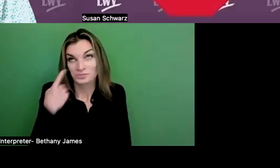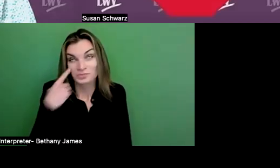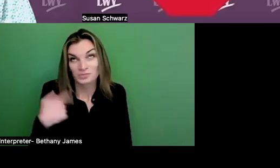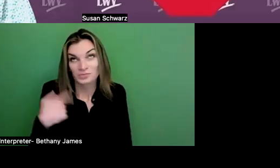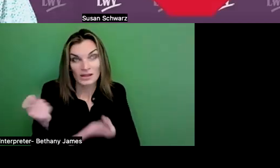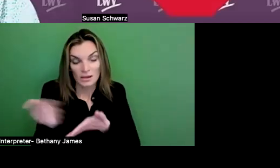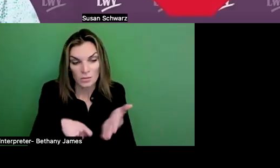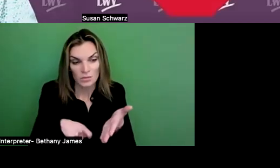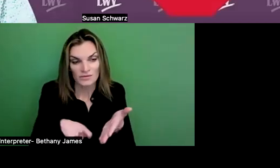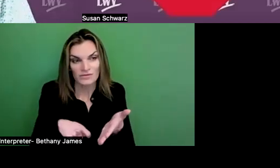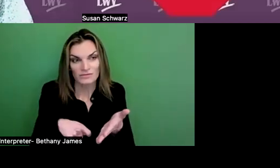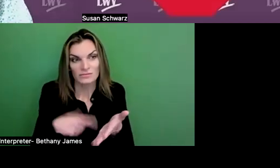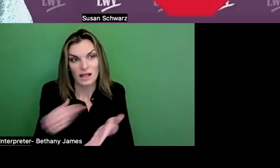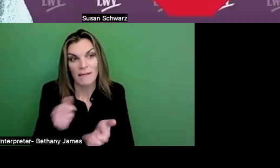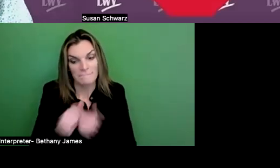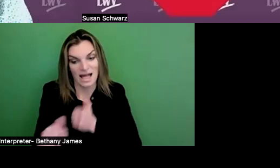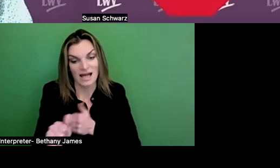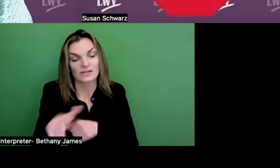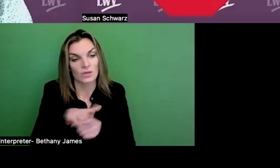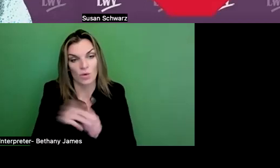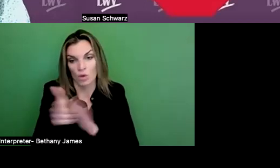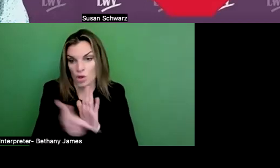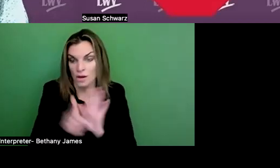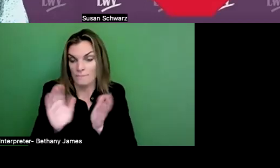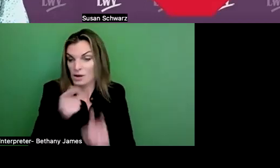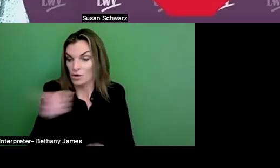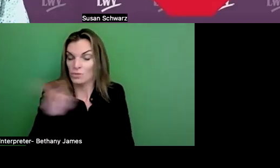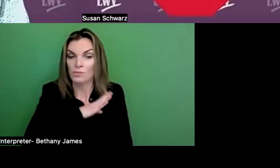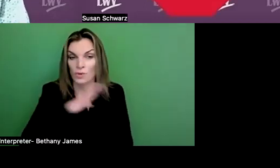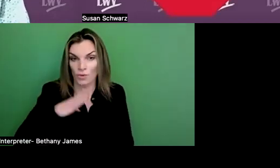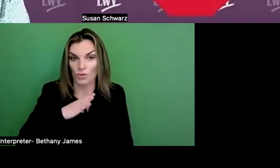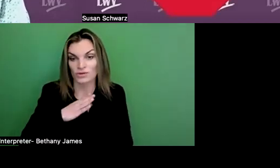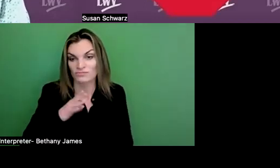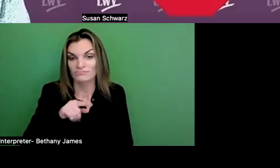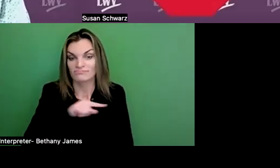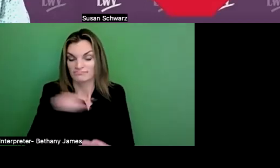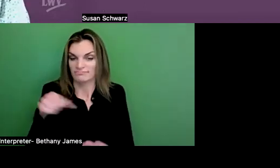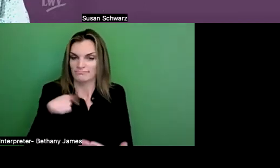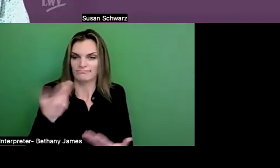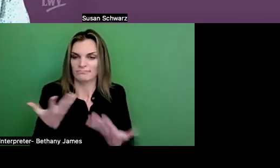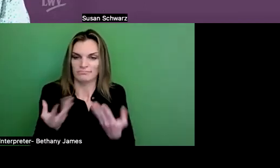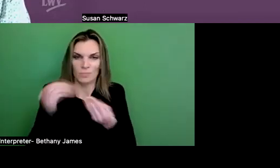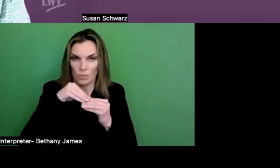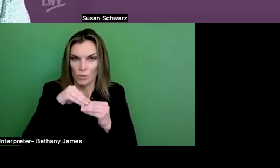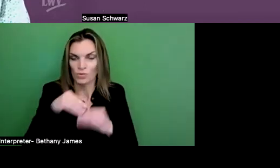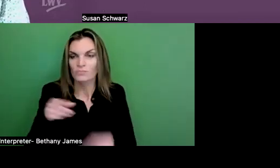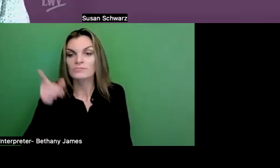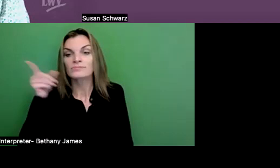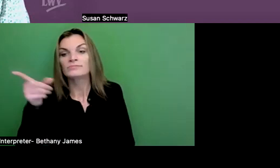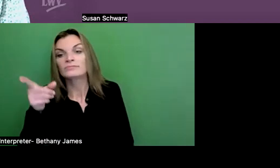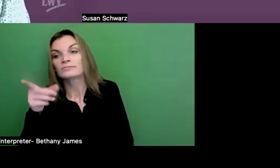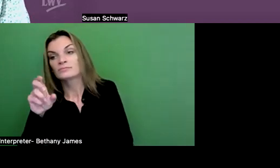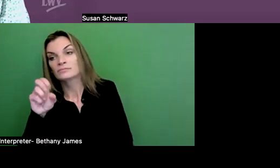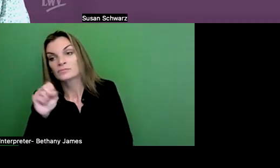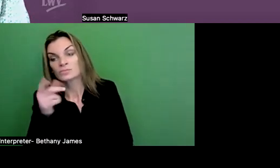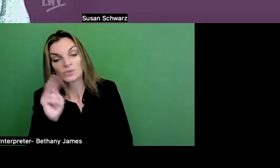got passed more local laws than anybody on the board today, or a combination of the whole board. Thank you so much. Thank Can I you. can I